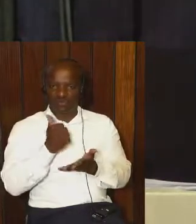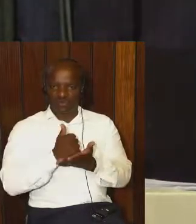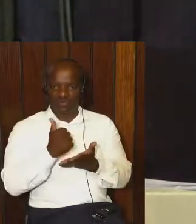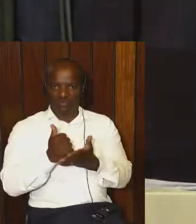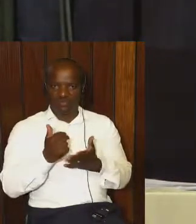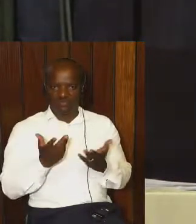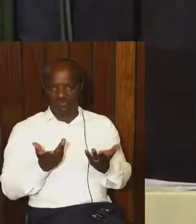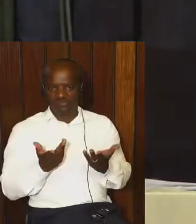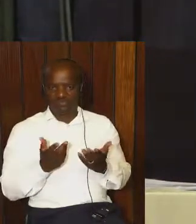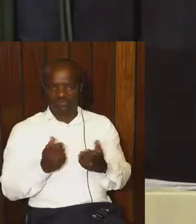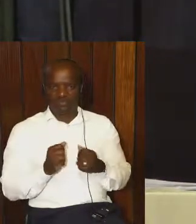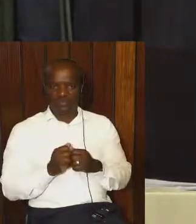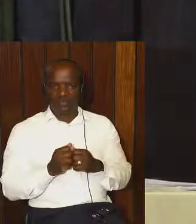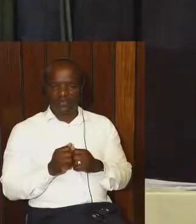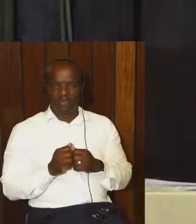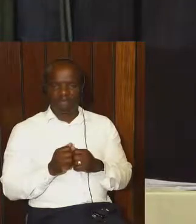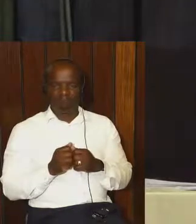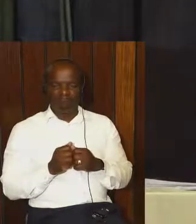The